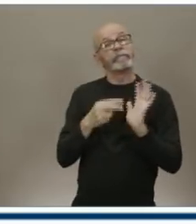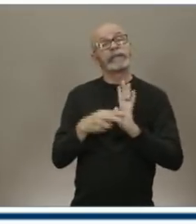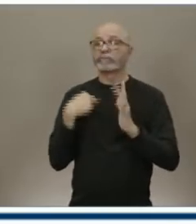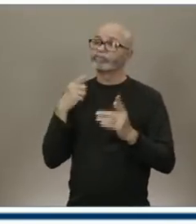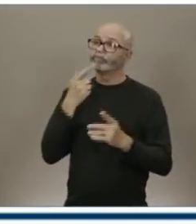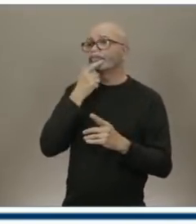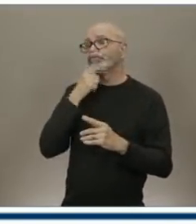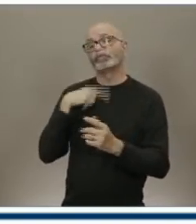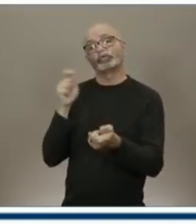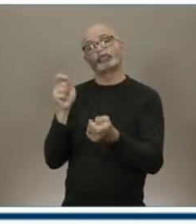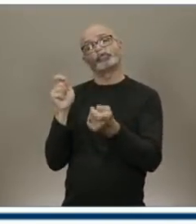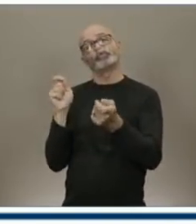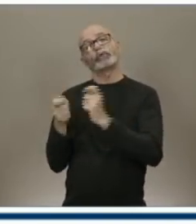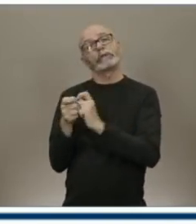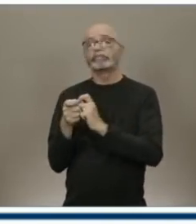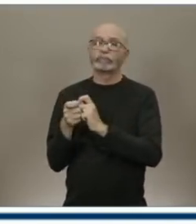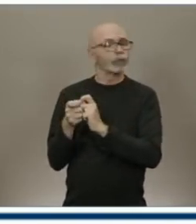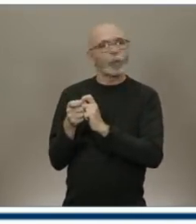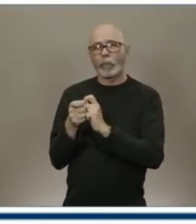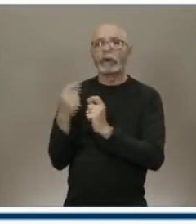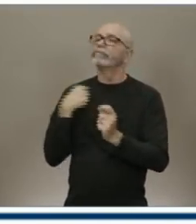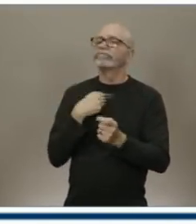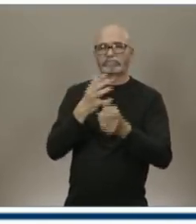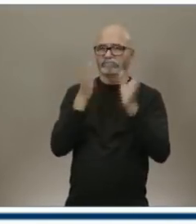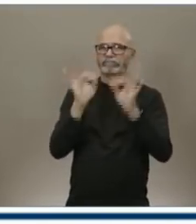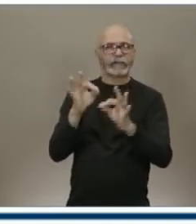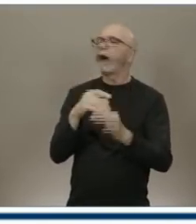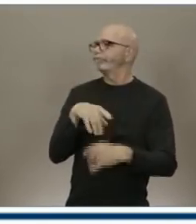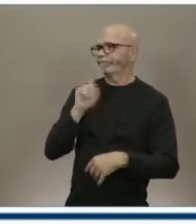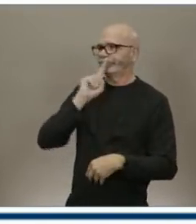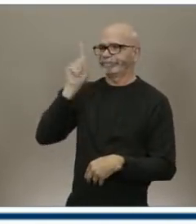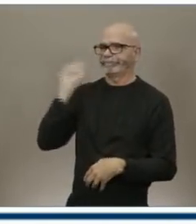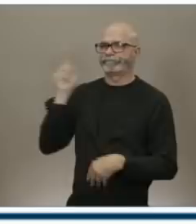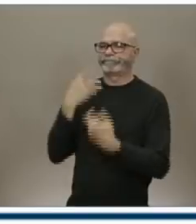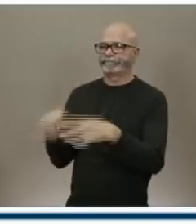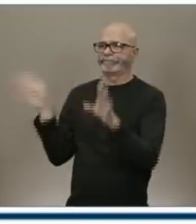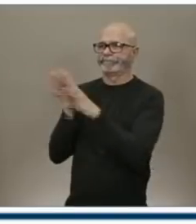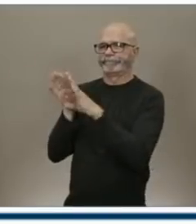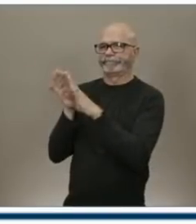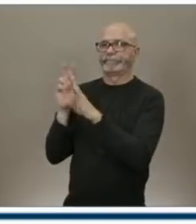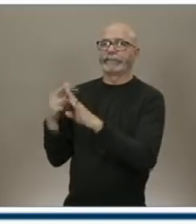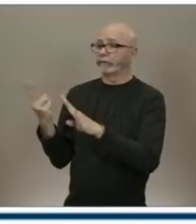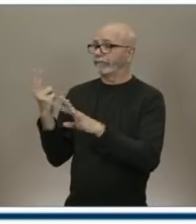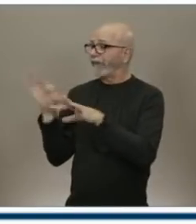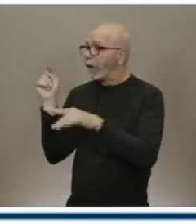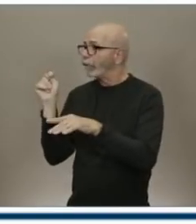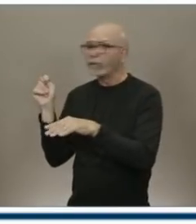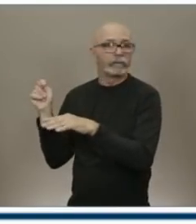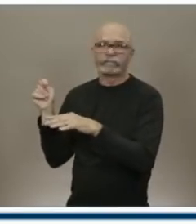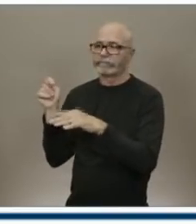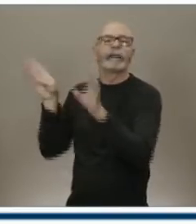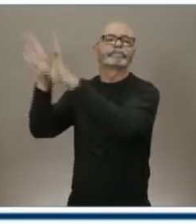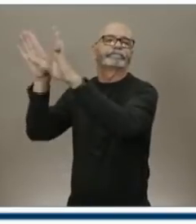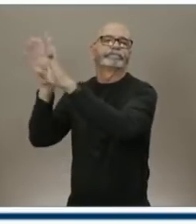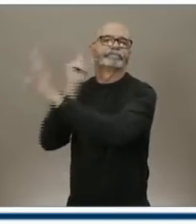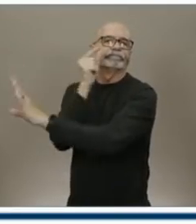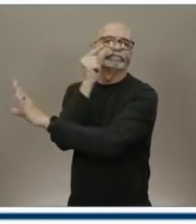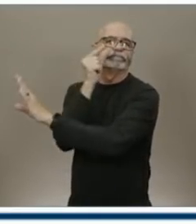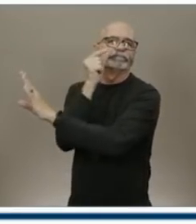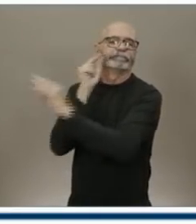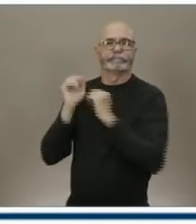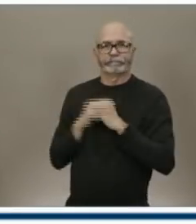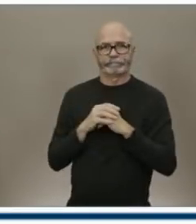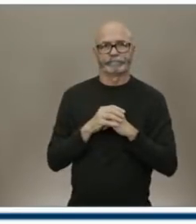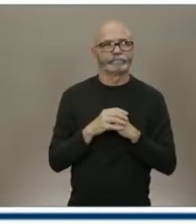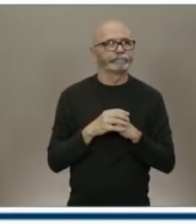action immediately when we got these 2 additional test results. Next, we'll go to John McPhee from the Chronicle Herald.